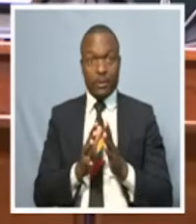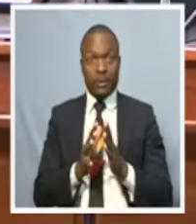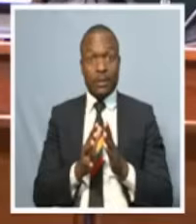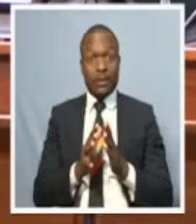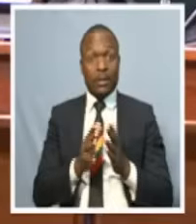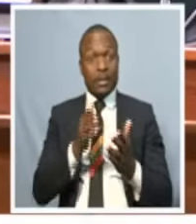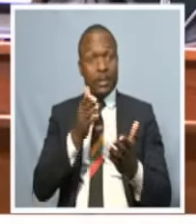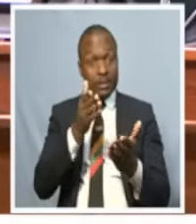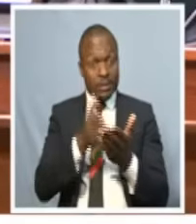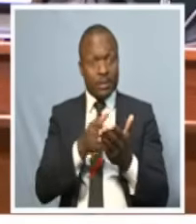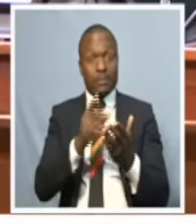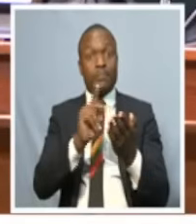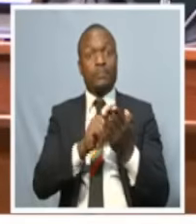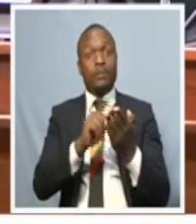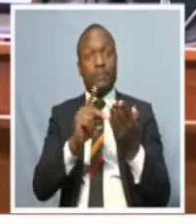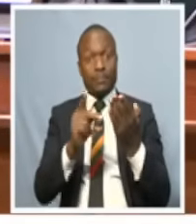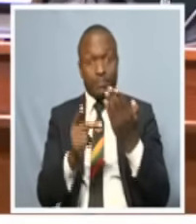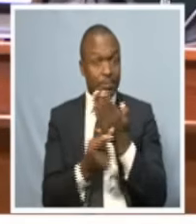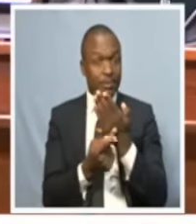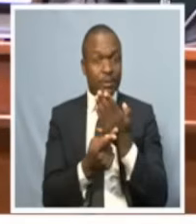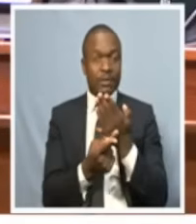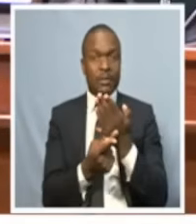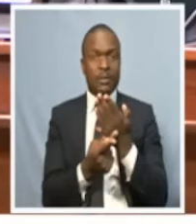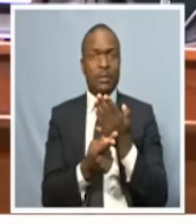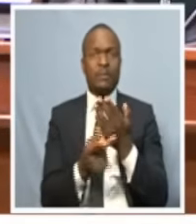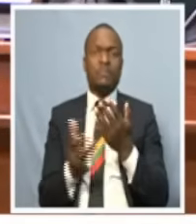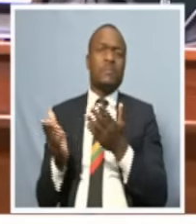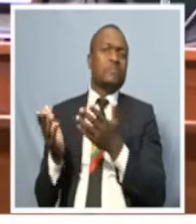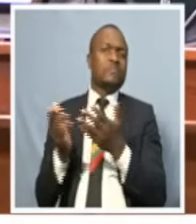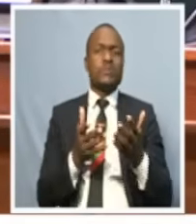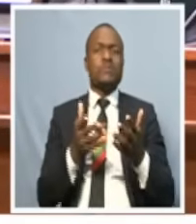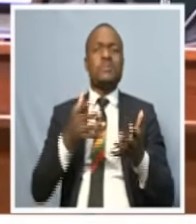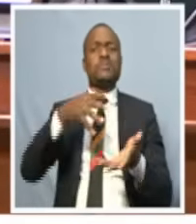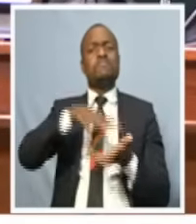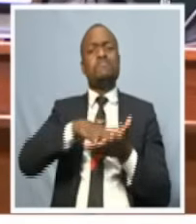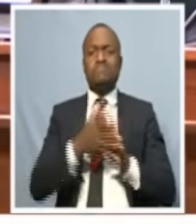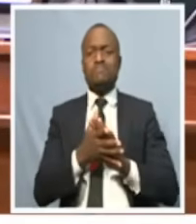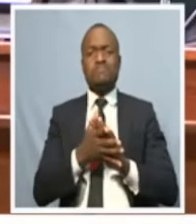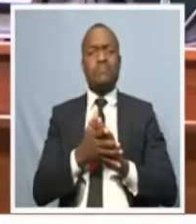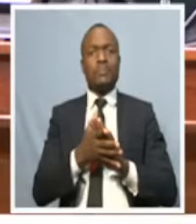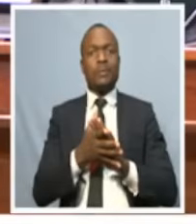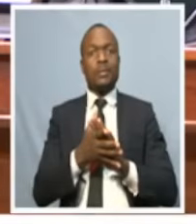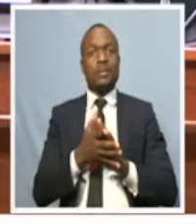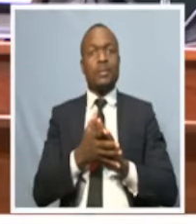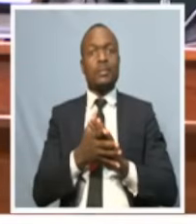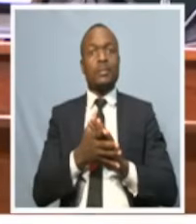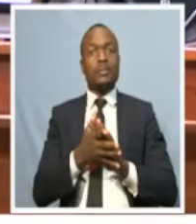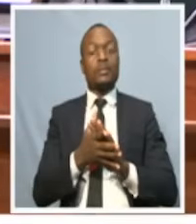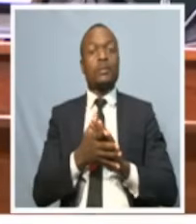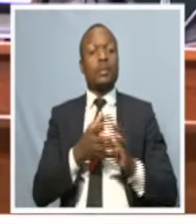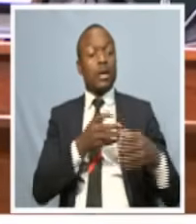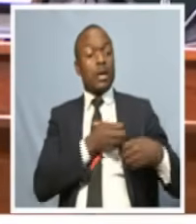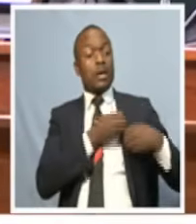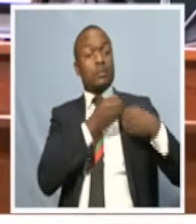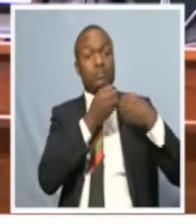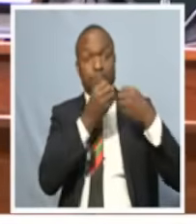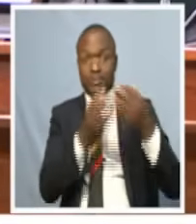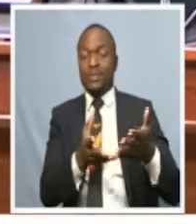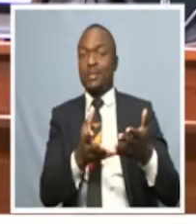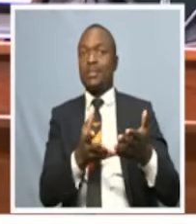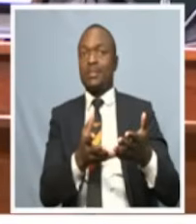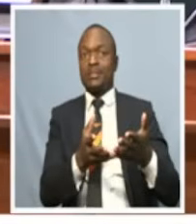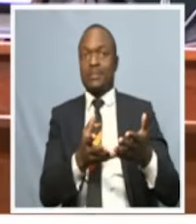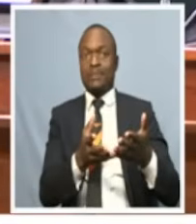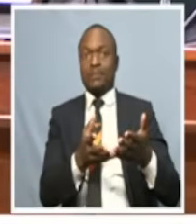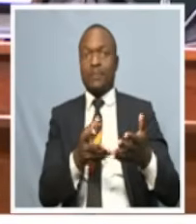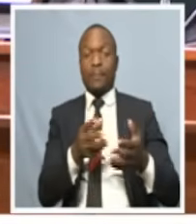ongoing exercise has attracted mixed reactions from members of the public, with some